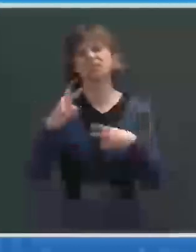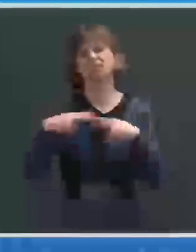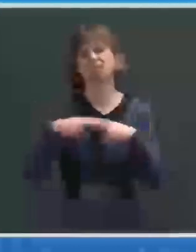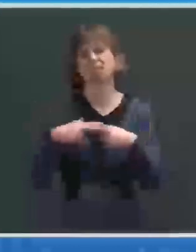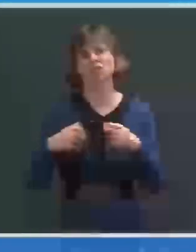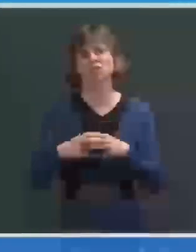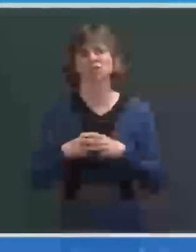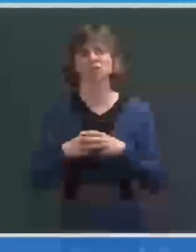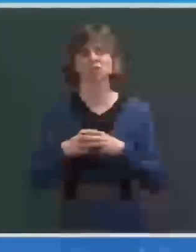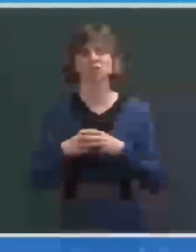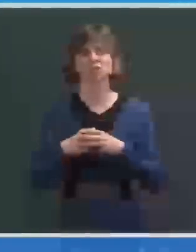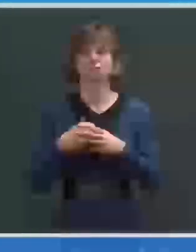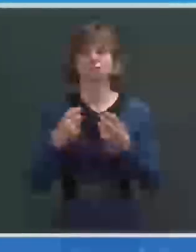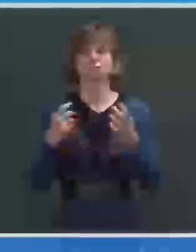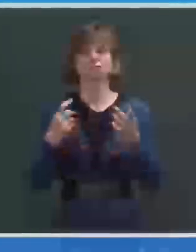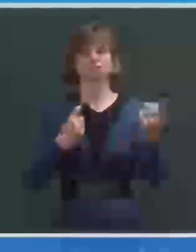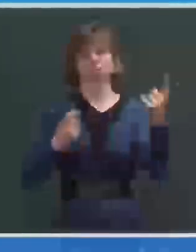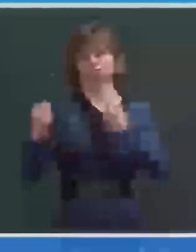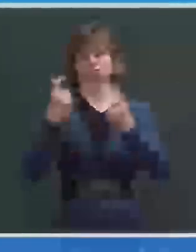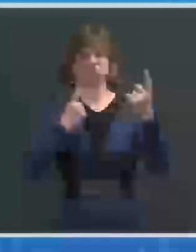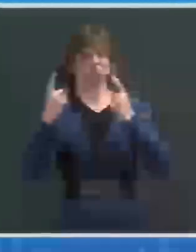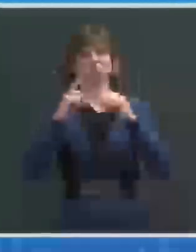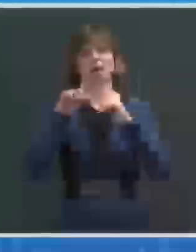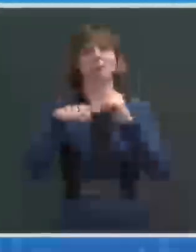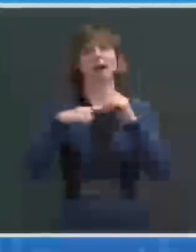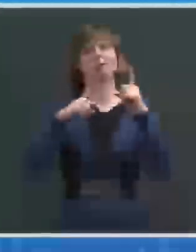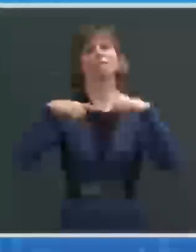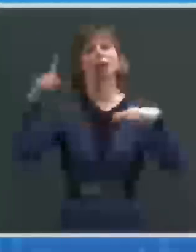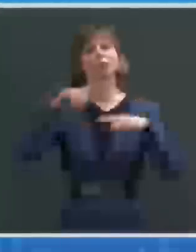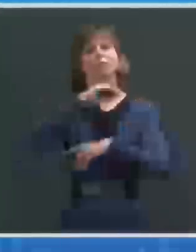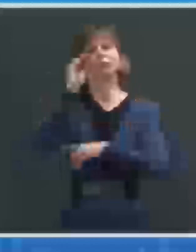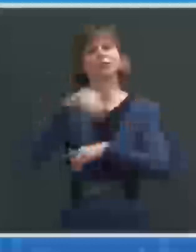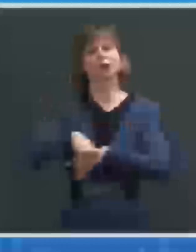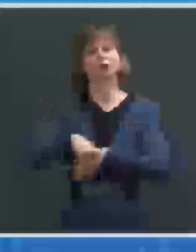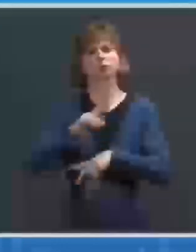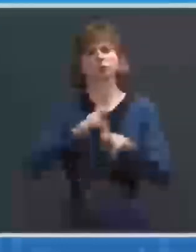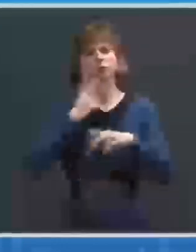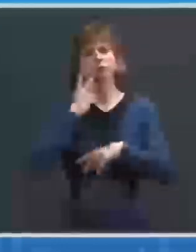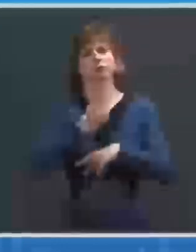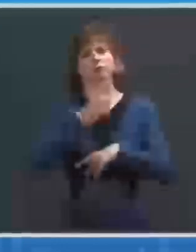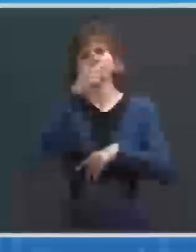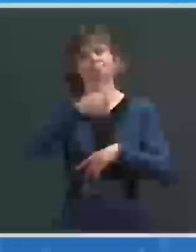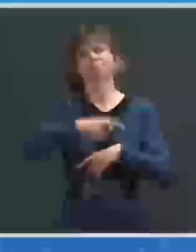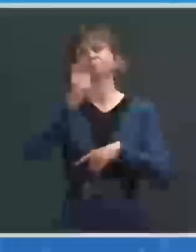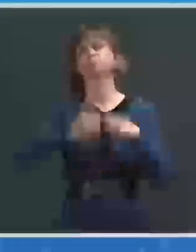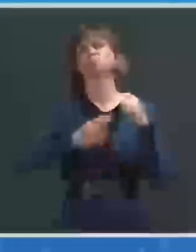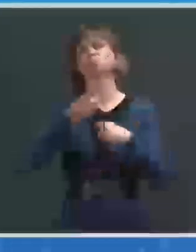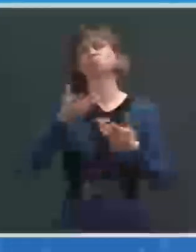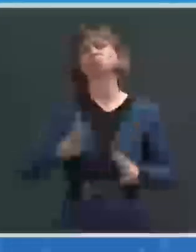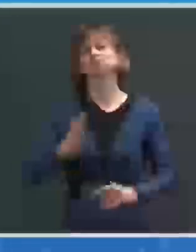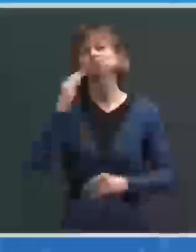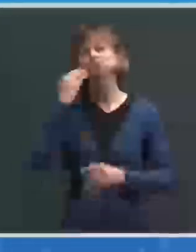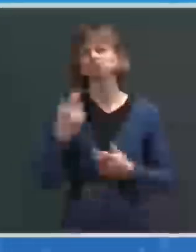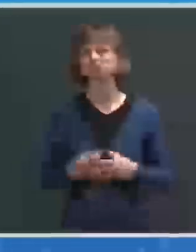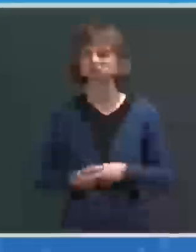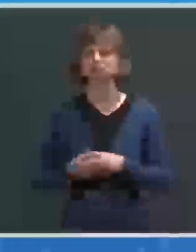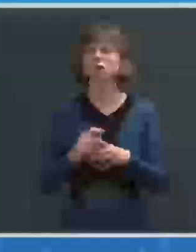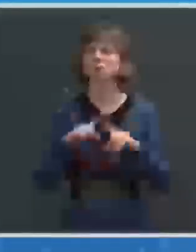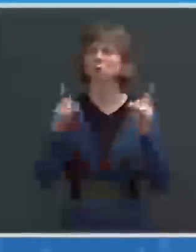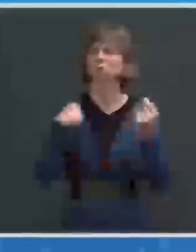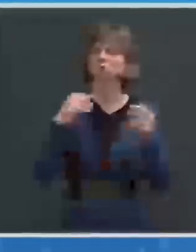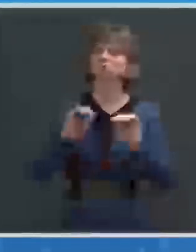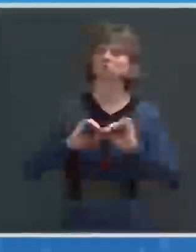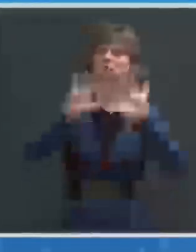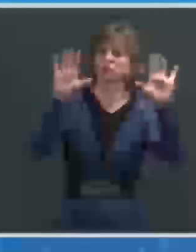questions regarding the various percentage numbers that people see. And I know most of you are aware of them, but let me just clarify a